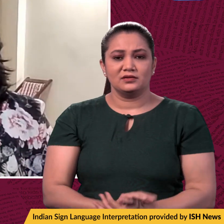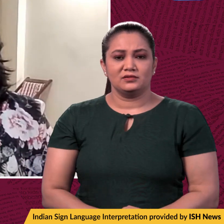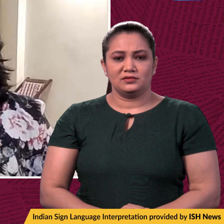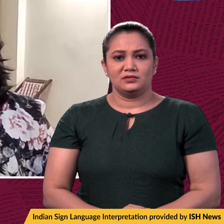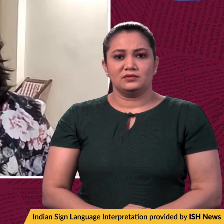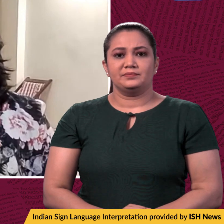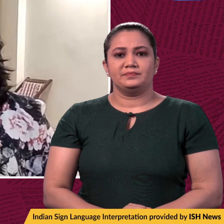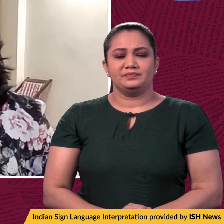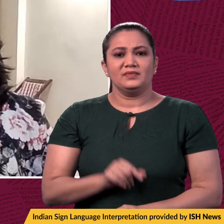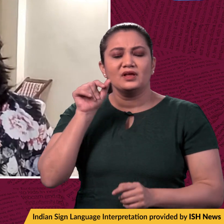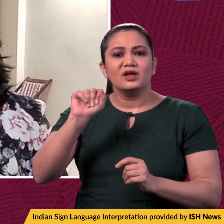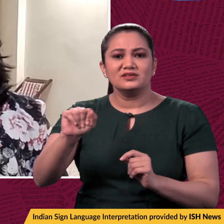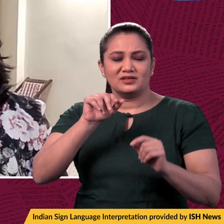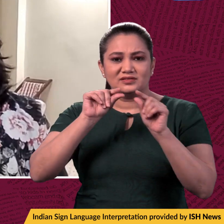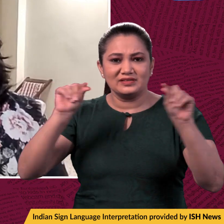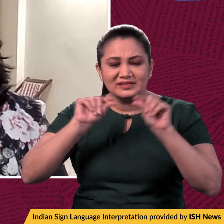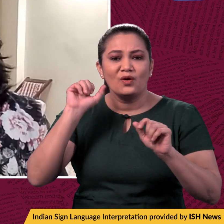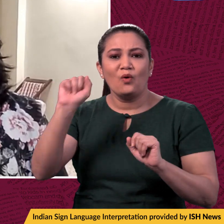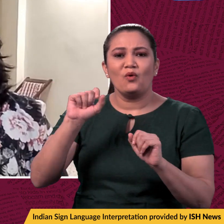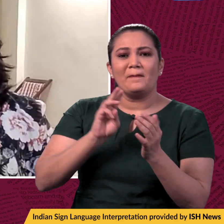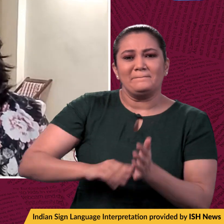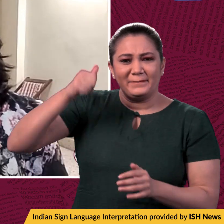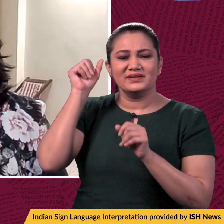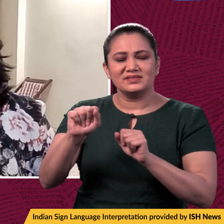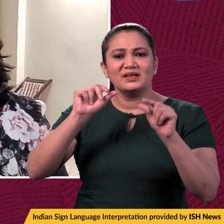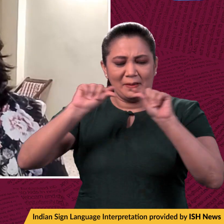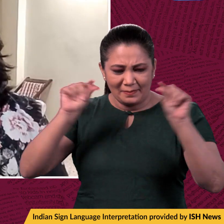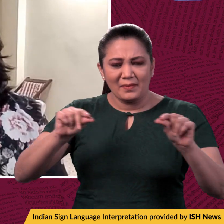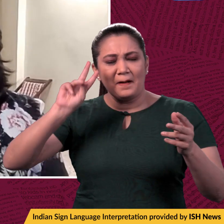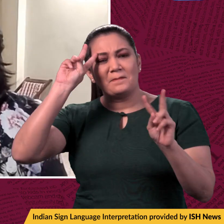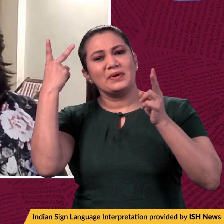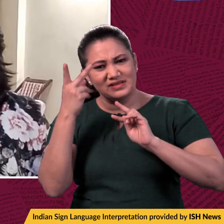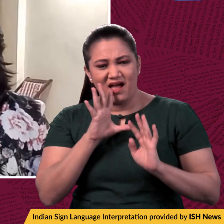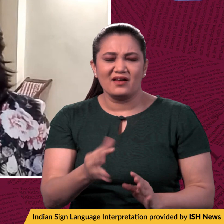Bommai had earlier also commented saying that the Rural Development Minister's statement was